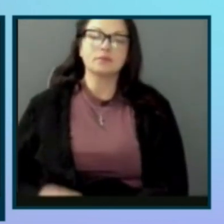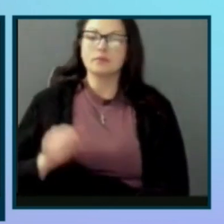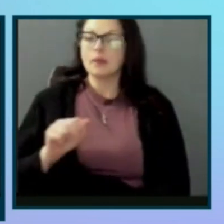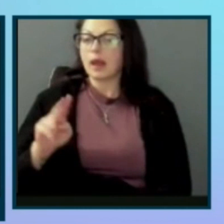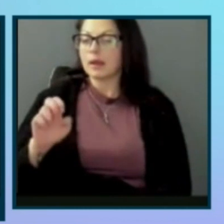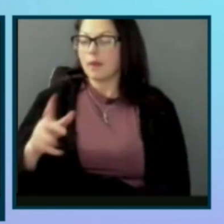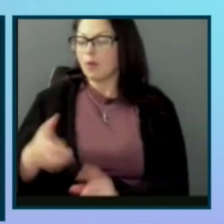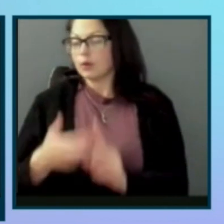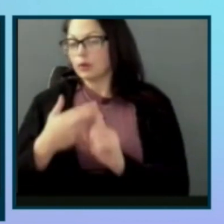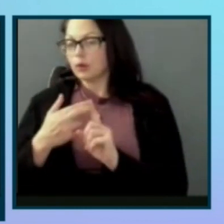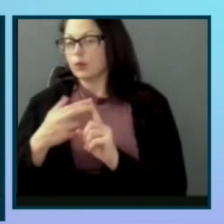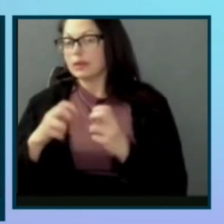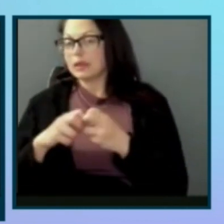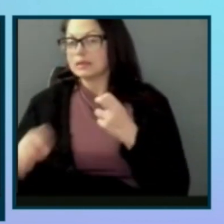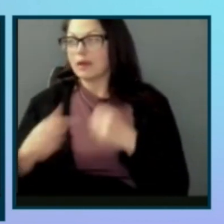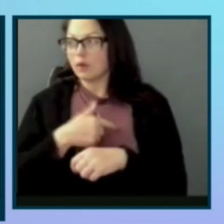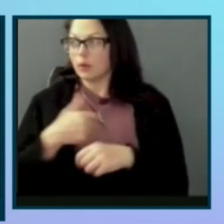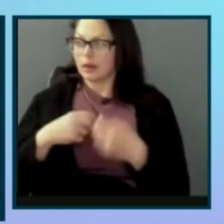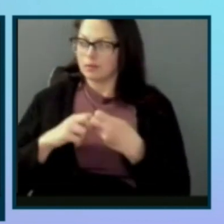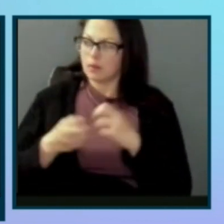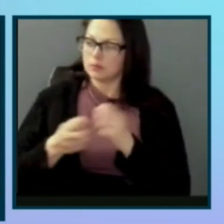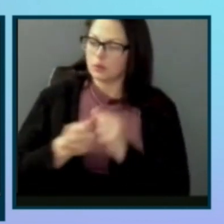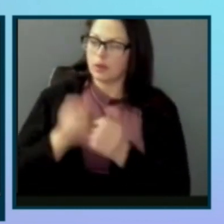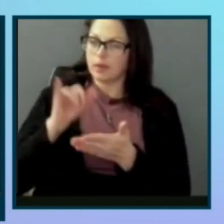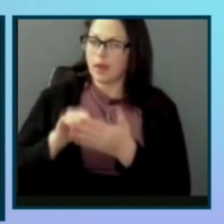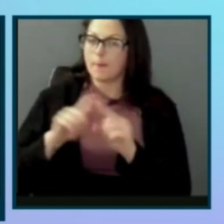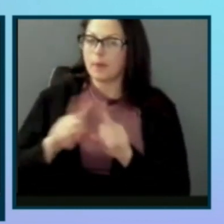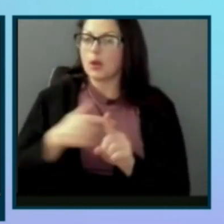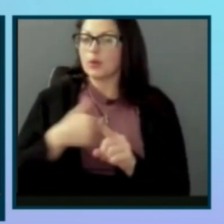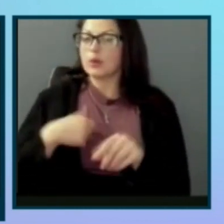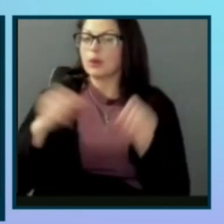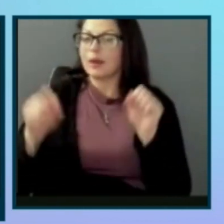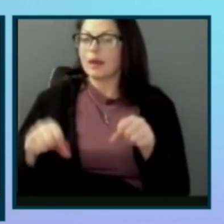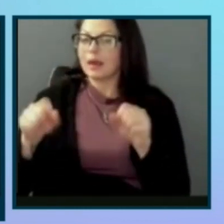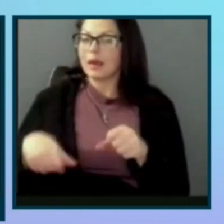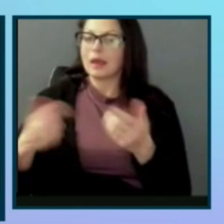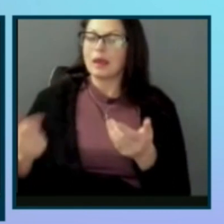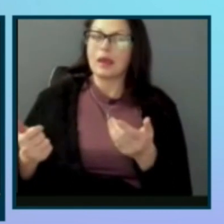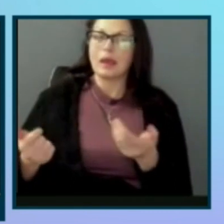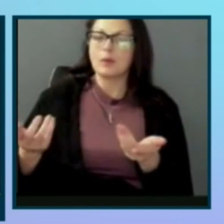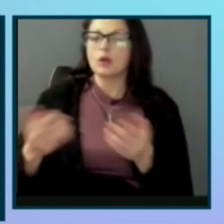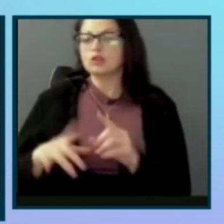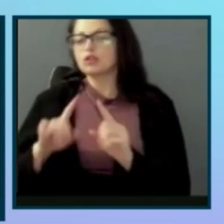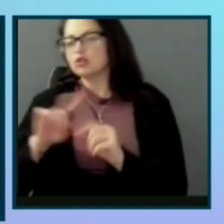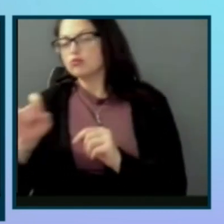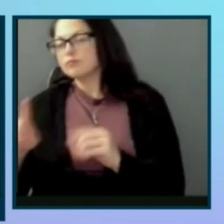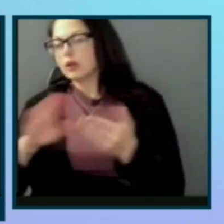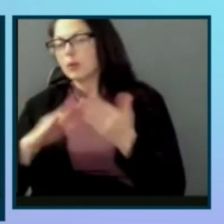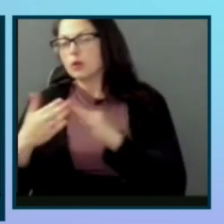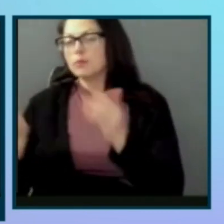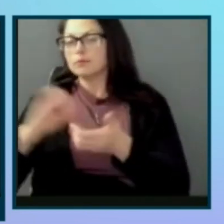That is something that we had trouble with, but we were able to kind of lean on our community partnerships and also our relationship